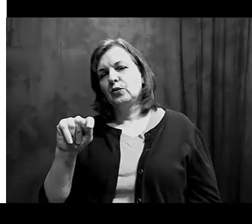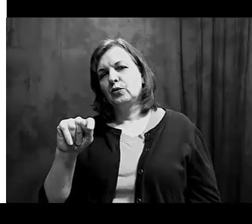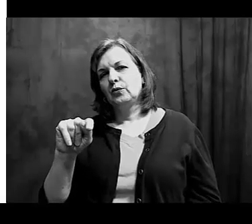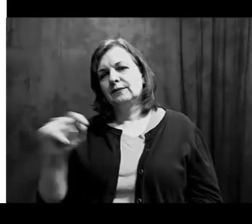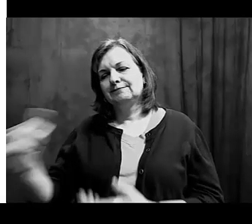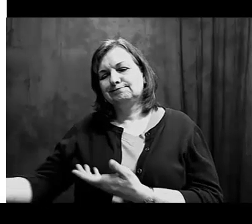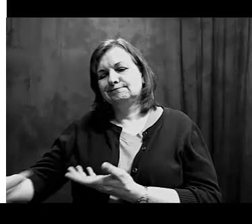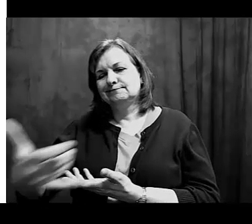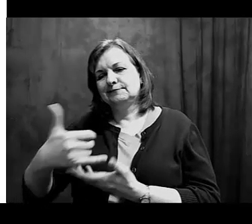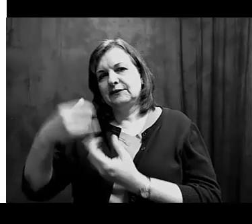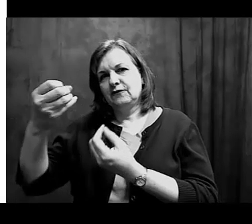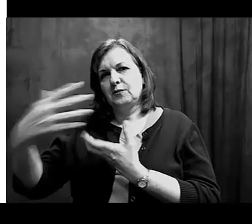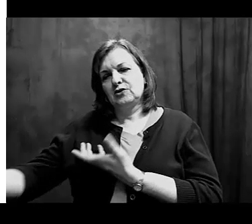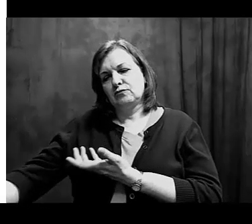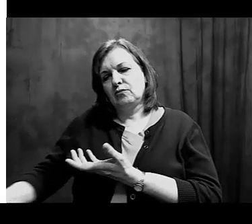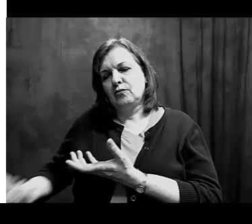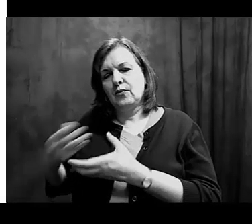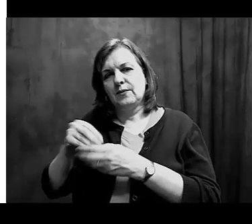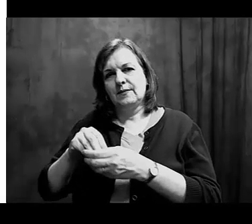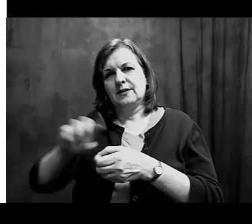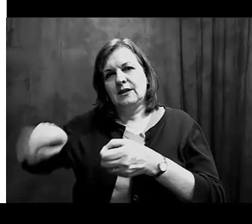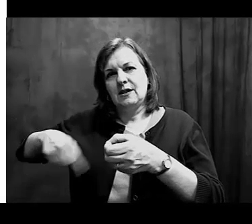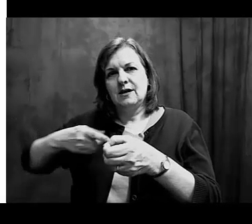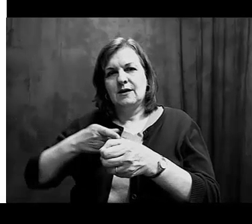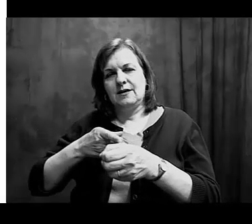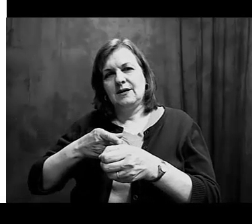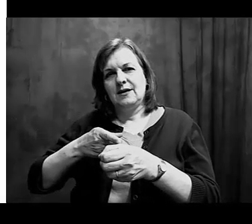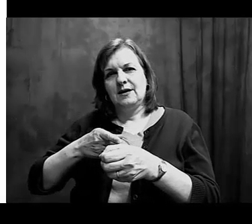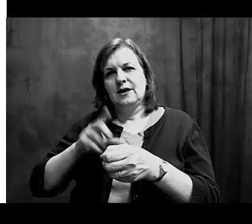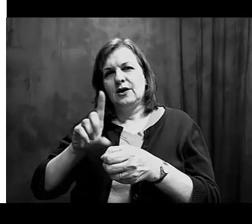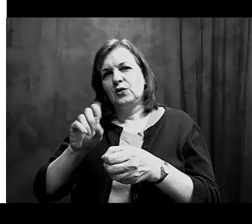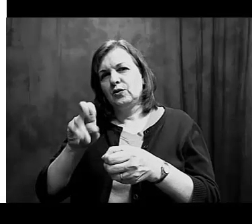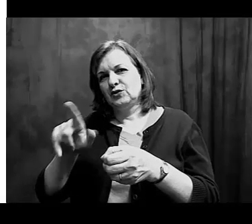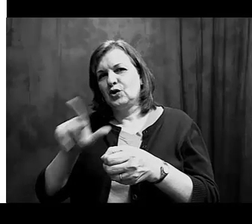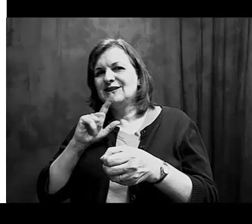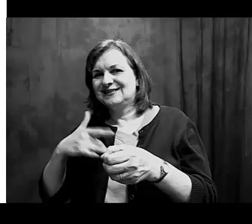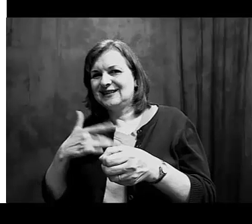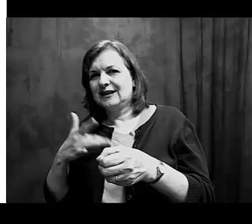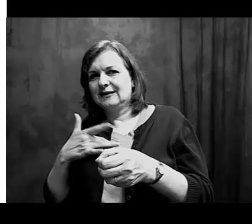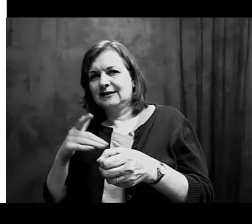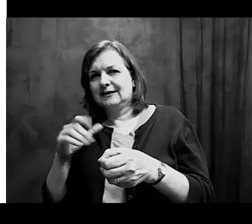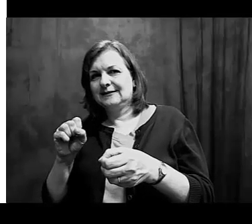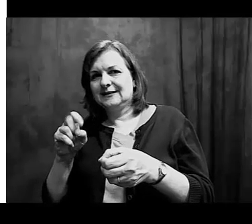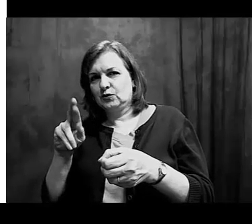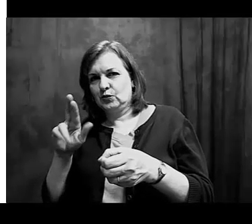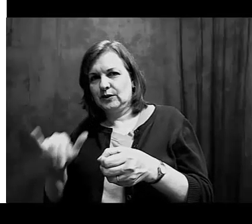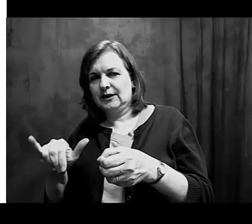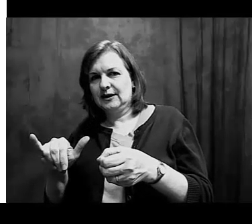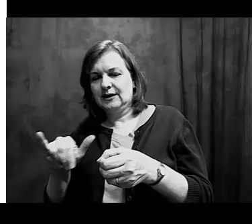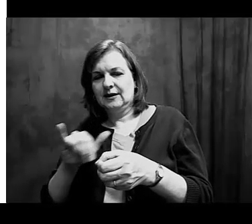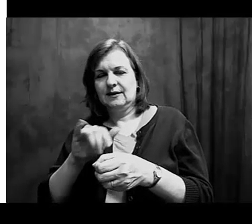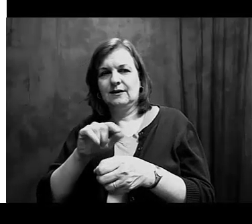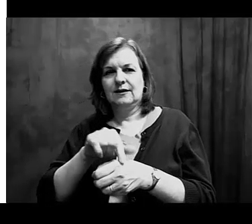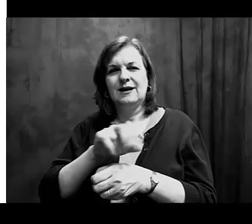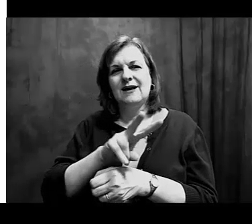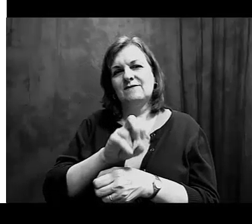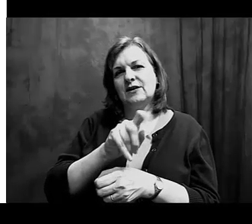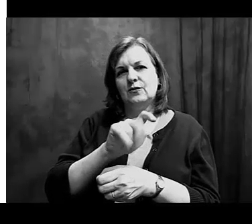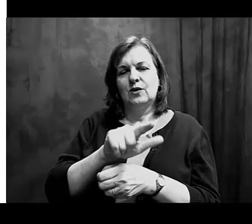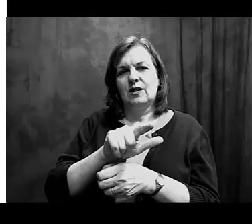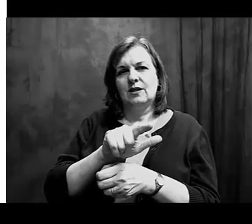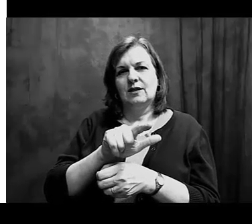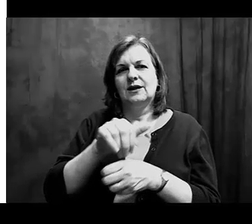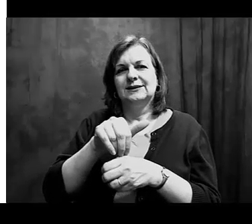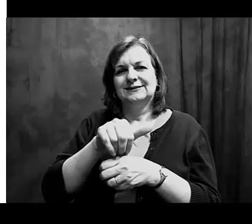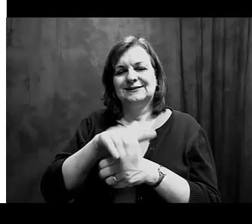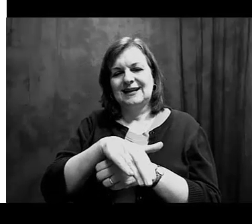sent out in these peripheral nerves through the information from your central nervous system, and we send it out through the